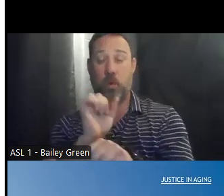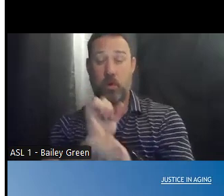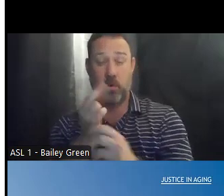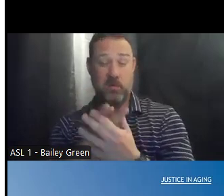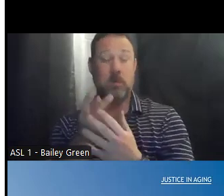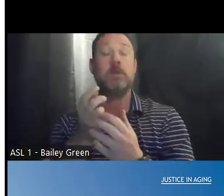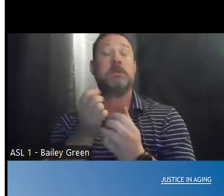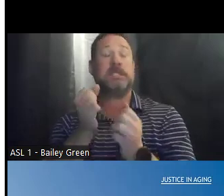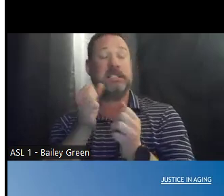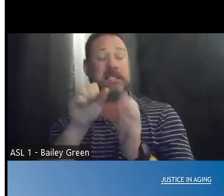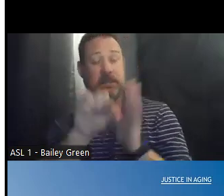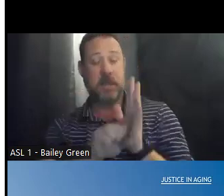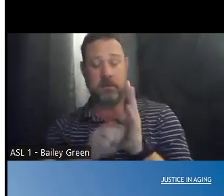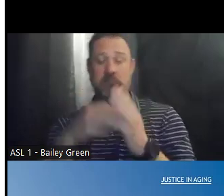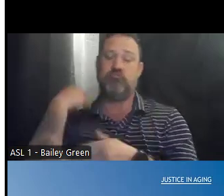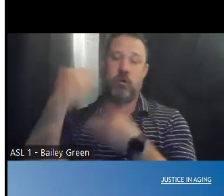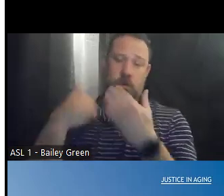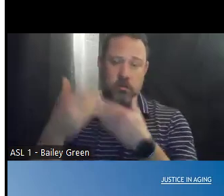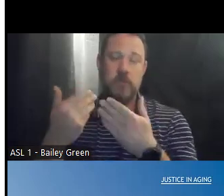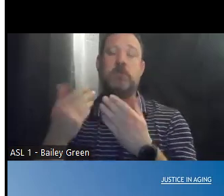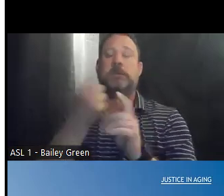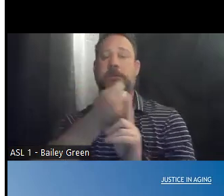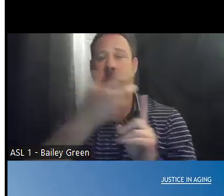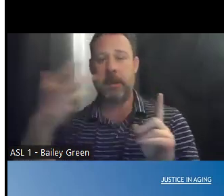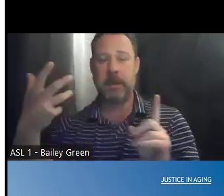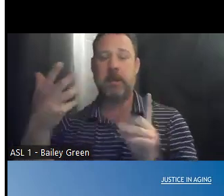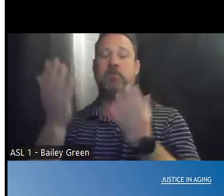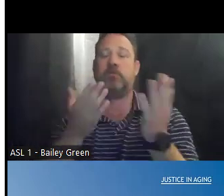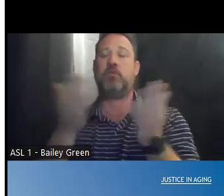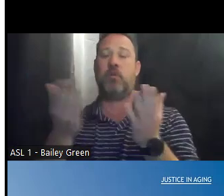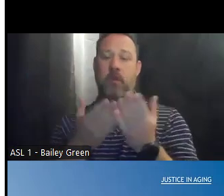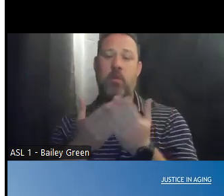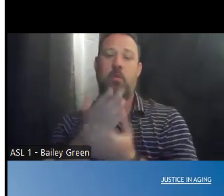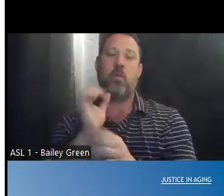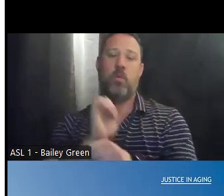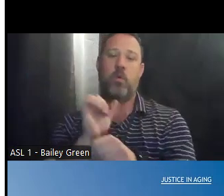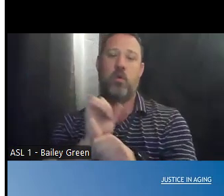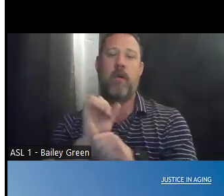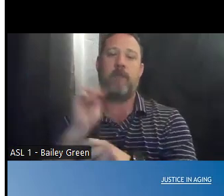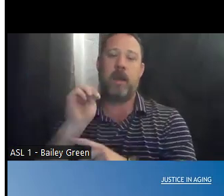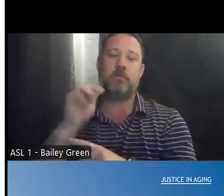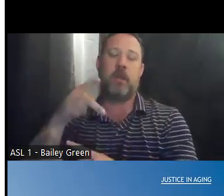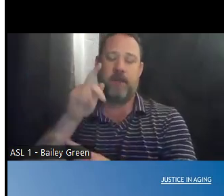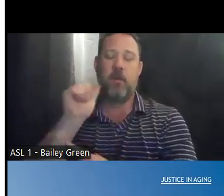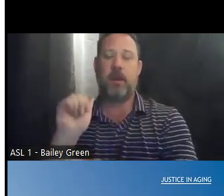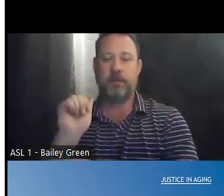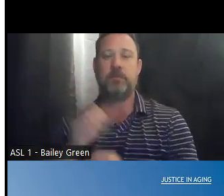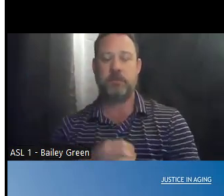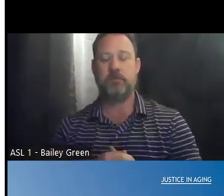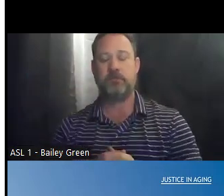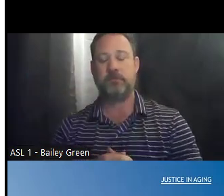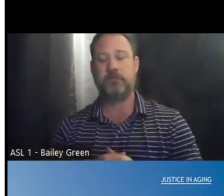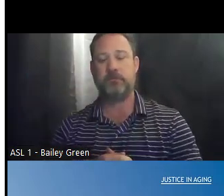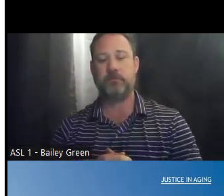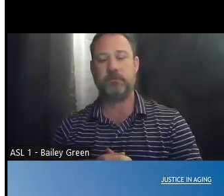state have made so much progress in expanding and improving services, especially through the work of the Master Plan for Aging. And I wanted to take a minute